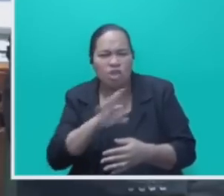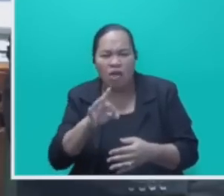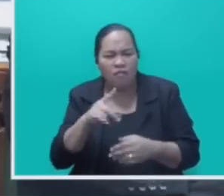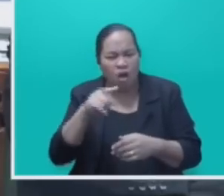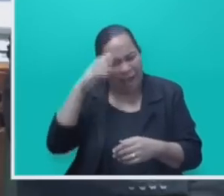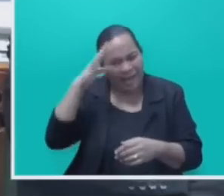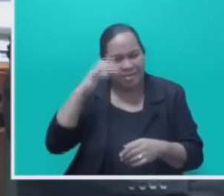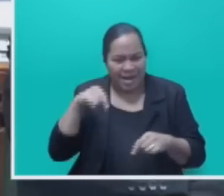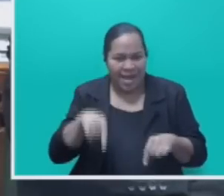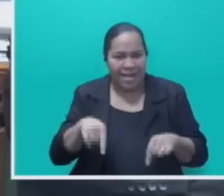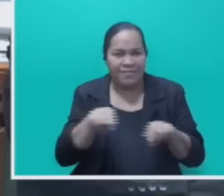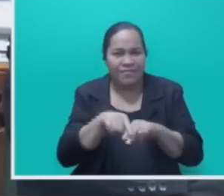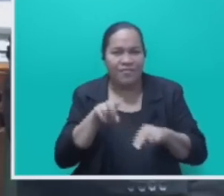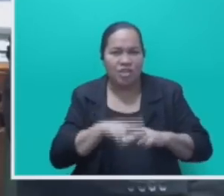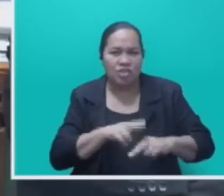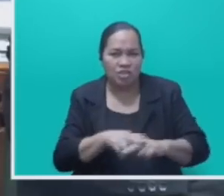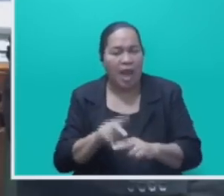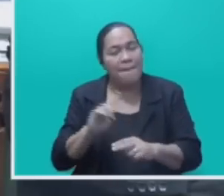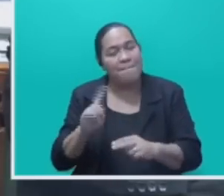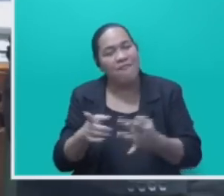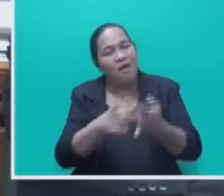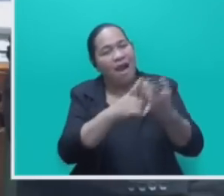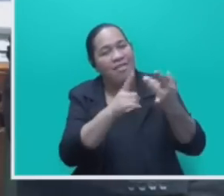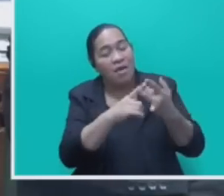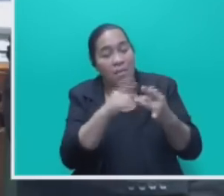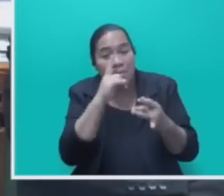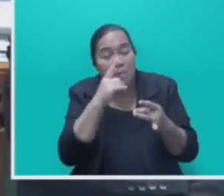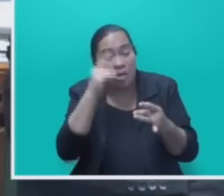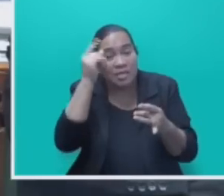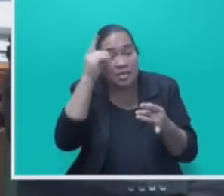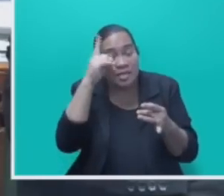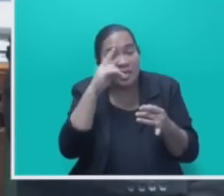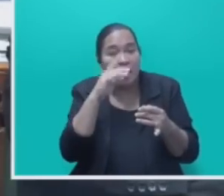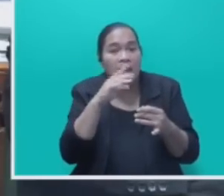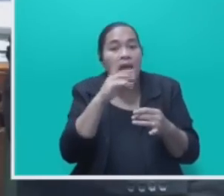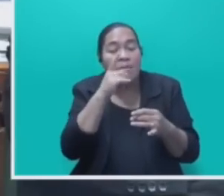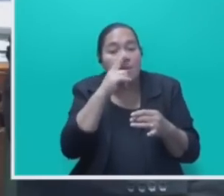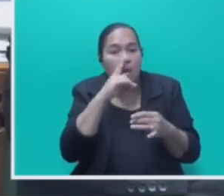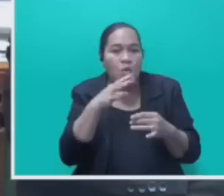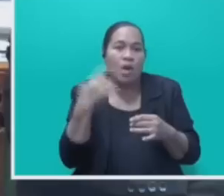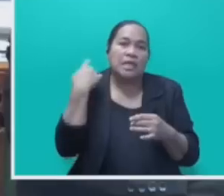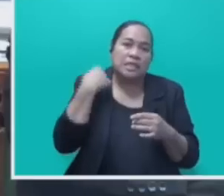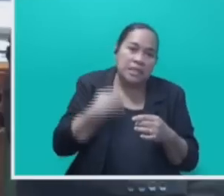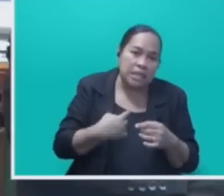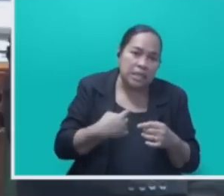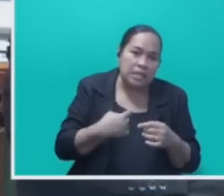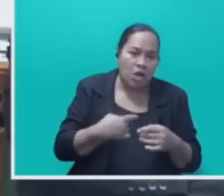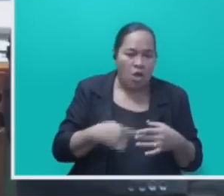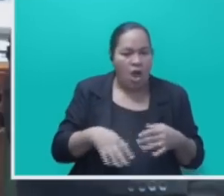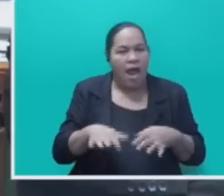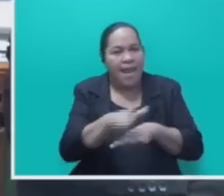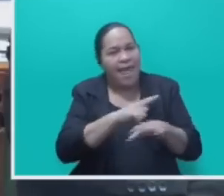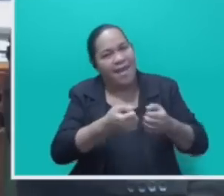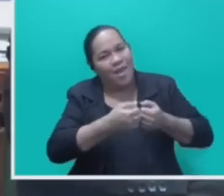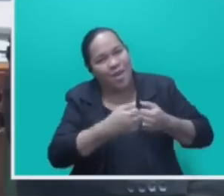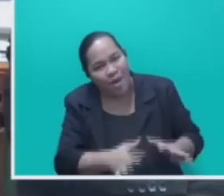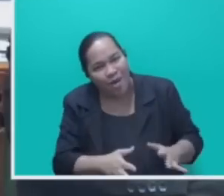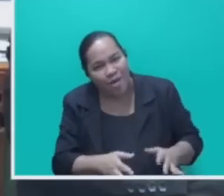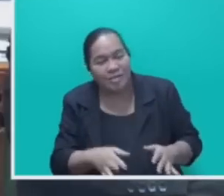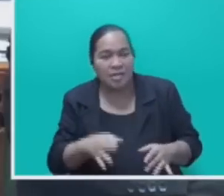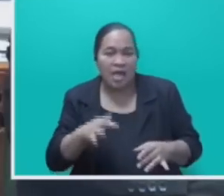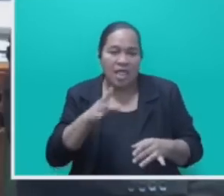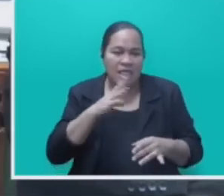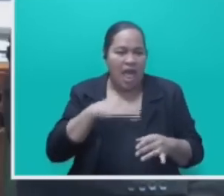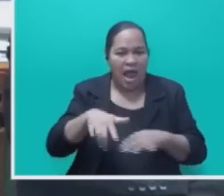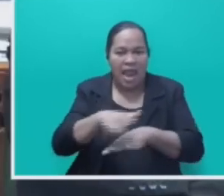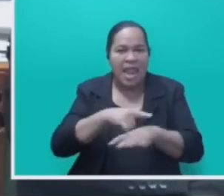Fiji, but for those indigenous people who had faced genocide, had lost their lands